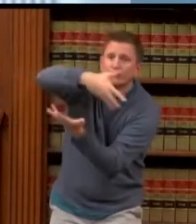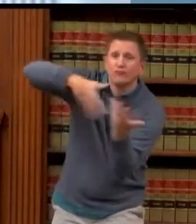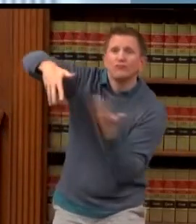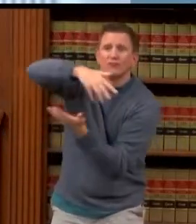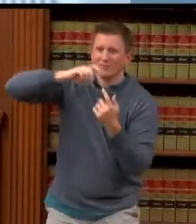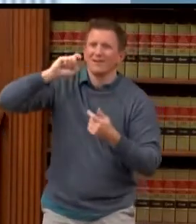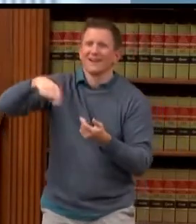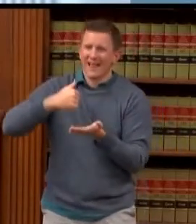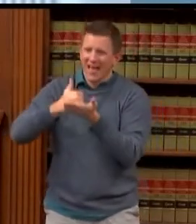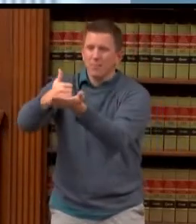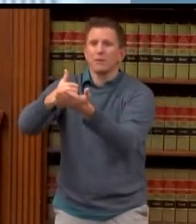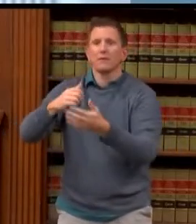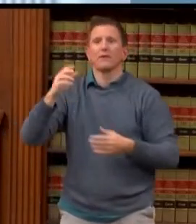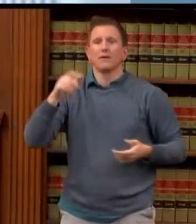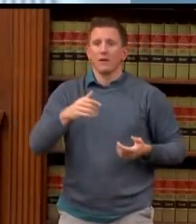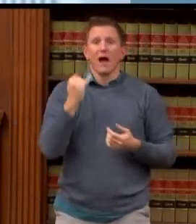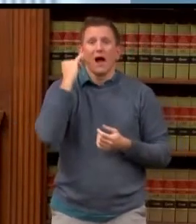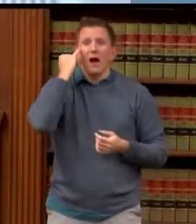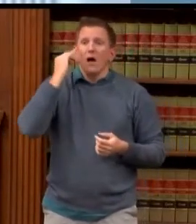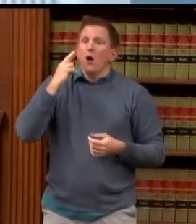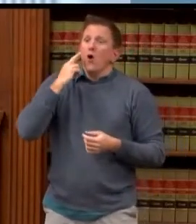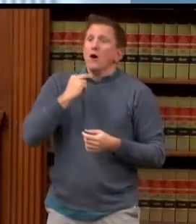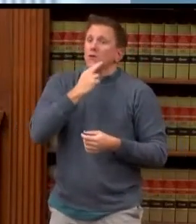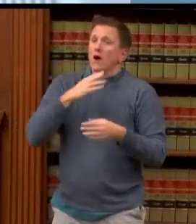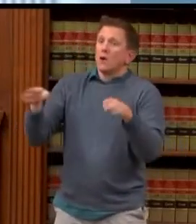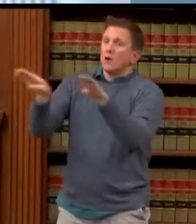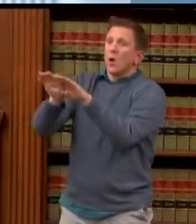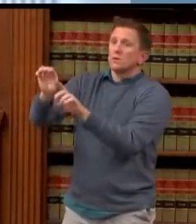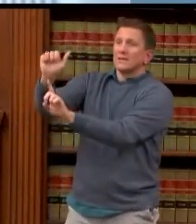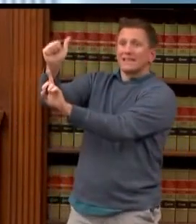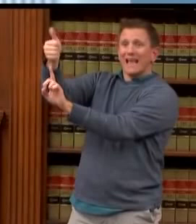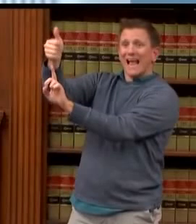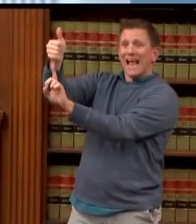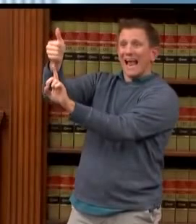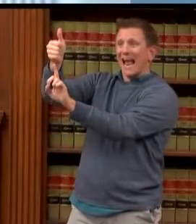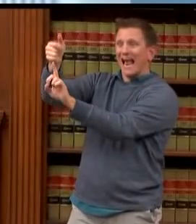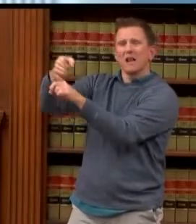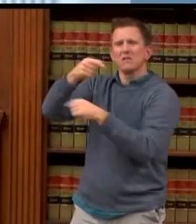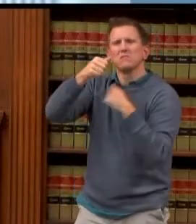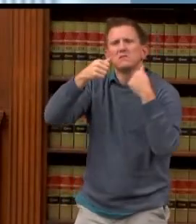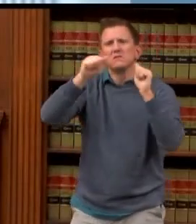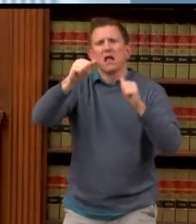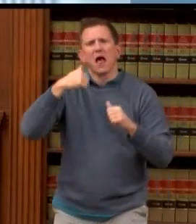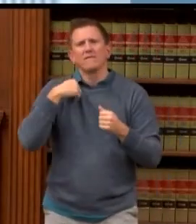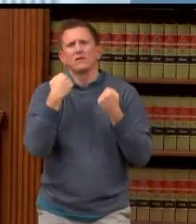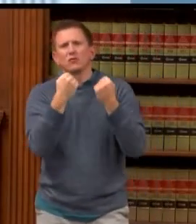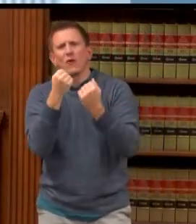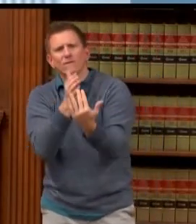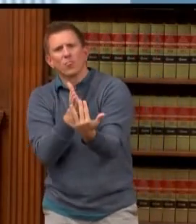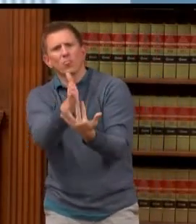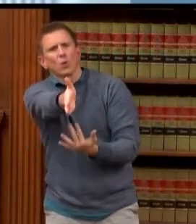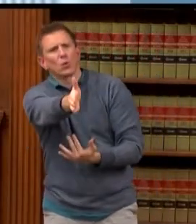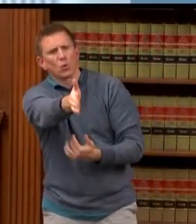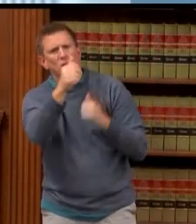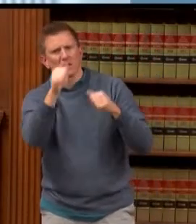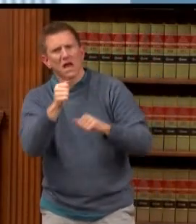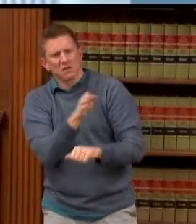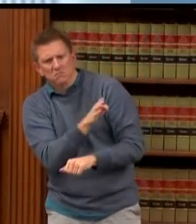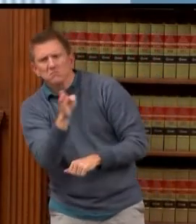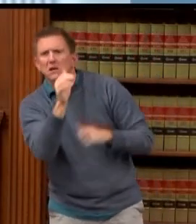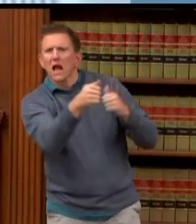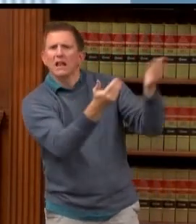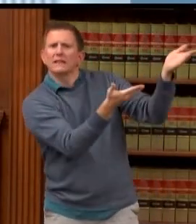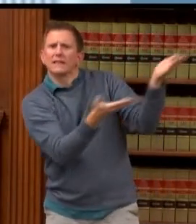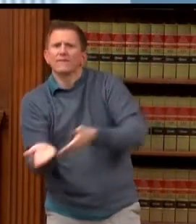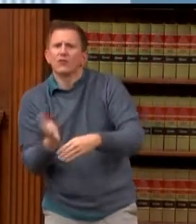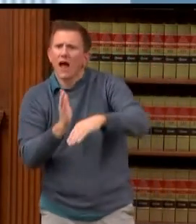you may also go to pick up curbside, drive-through, and have delivery after 10. Our restaurants are allowed to continue to do that.